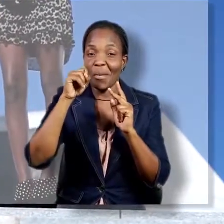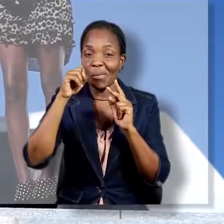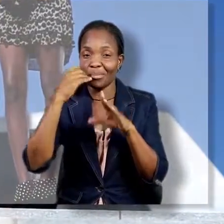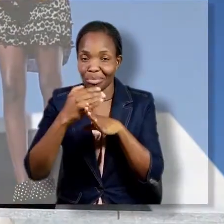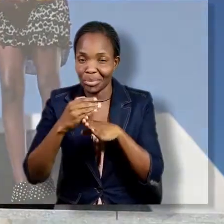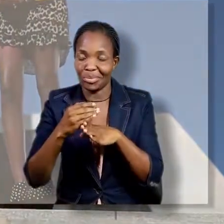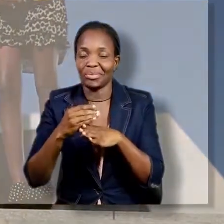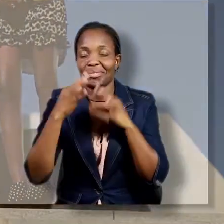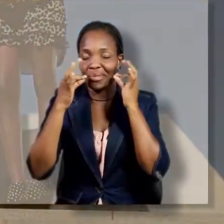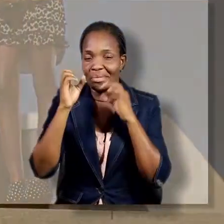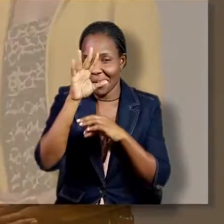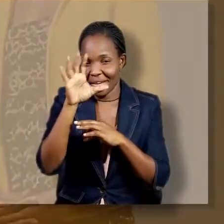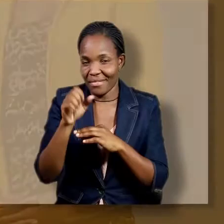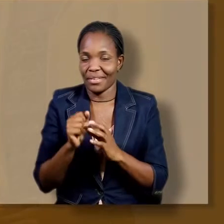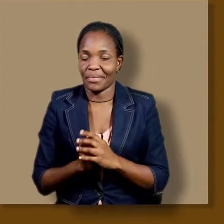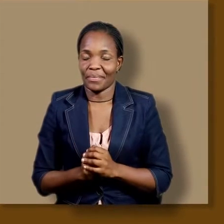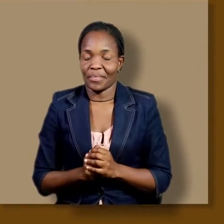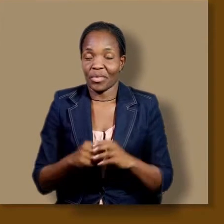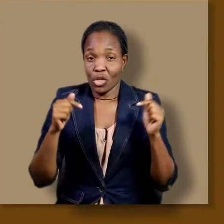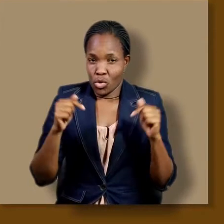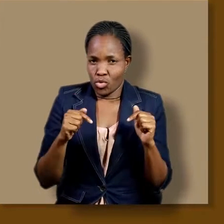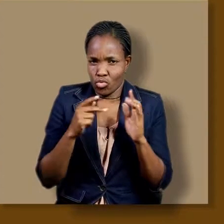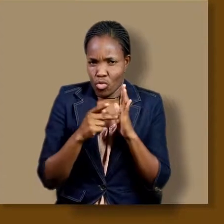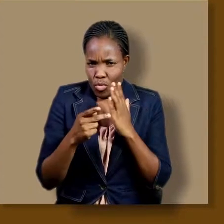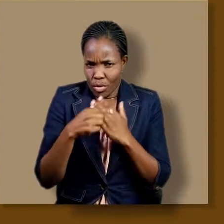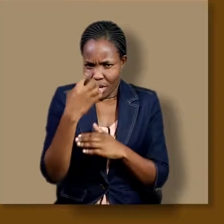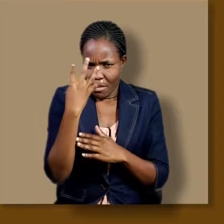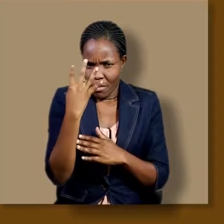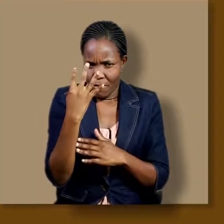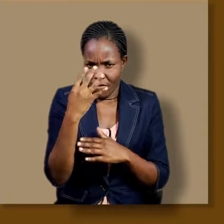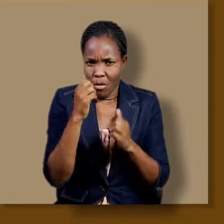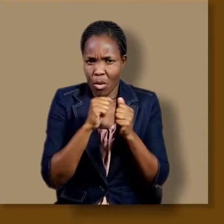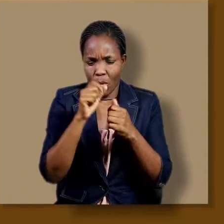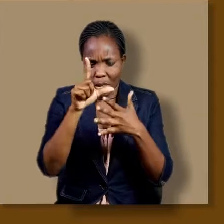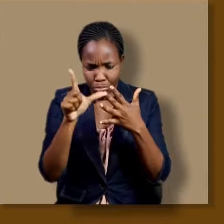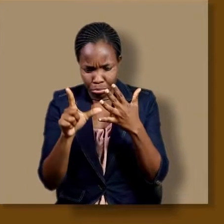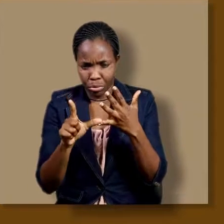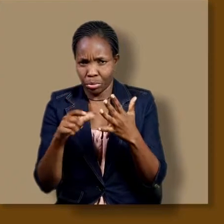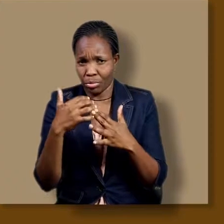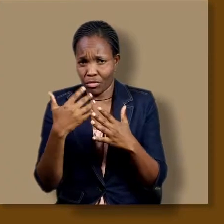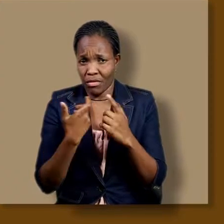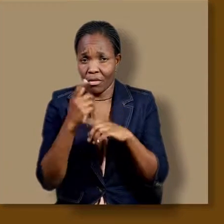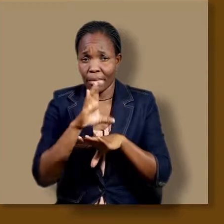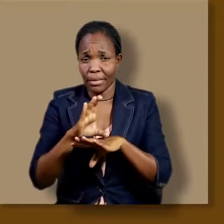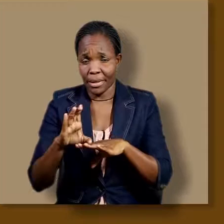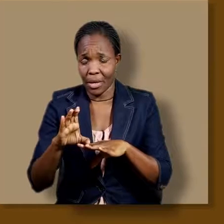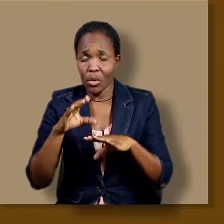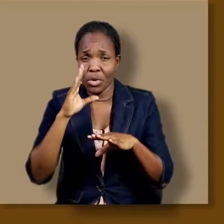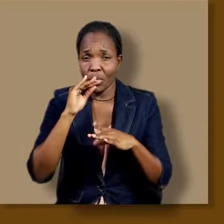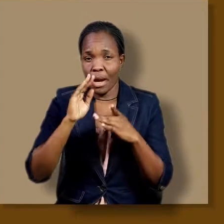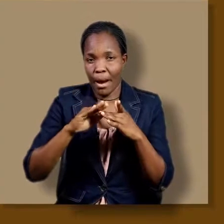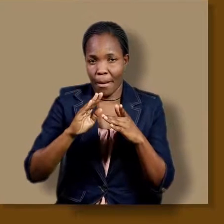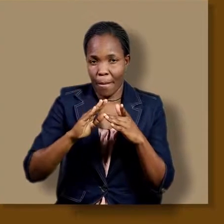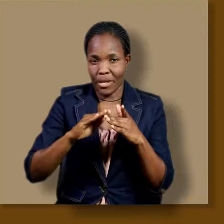anthem of the African Union. Today in program 4 in our 5-part history series from NAMCOL, we are talking